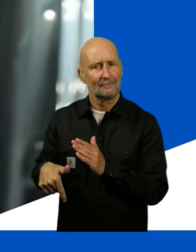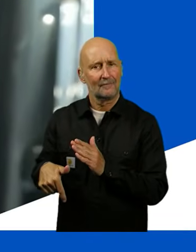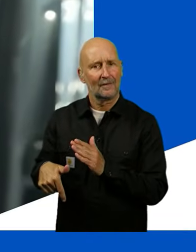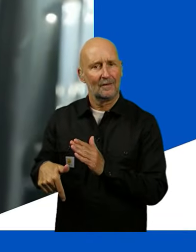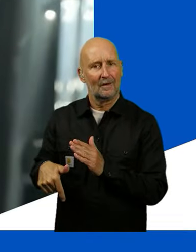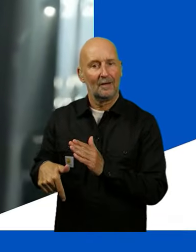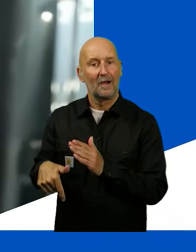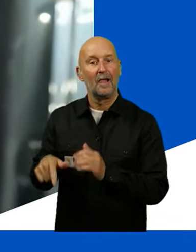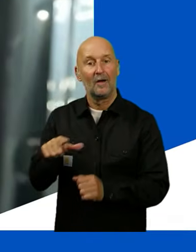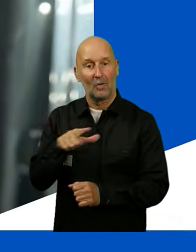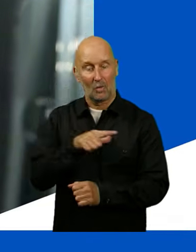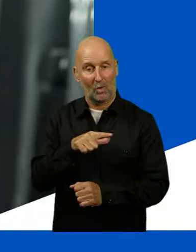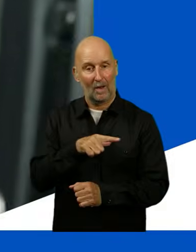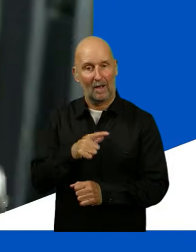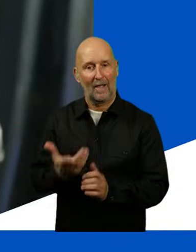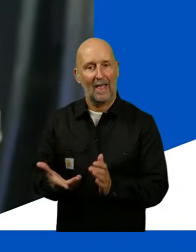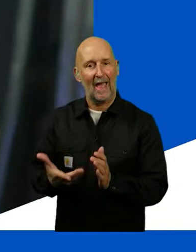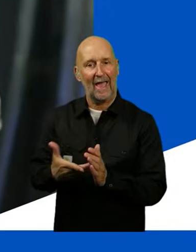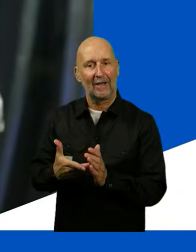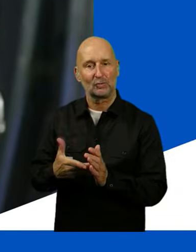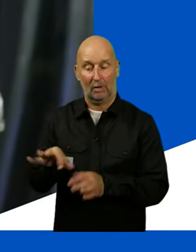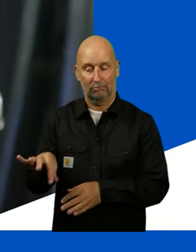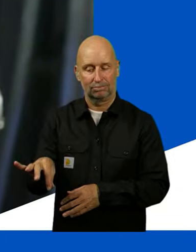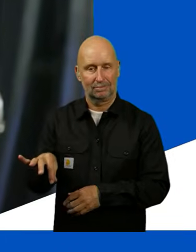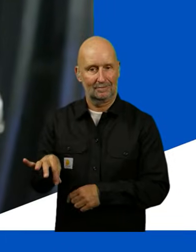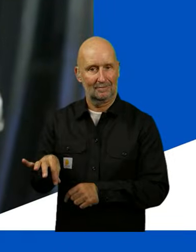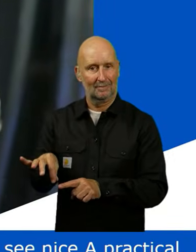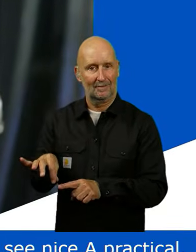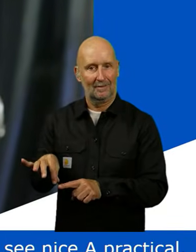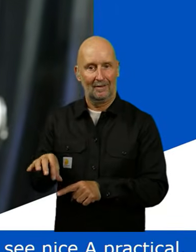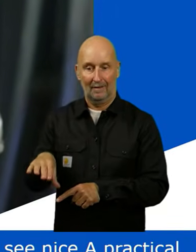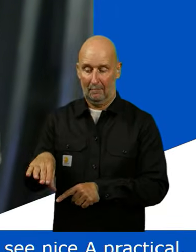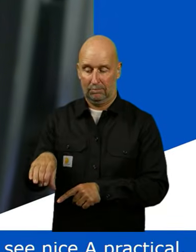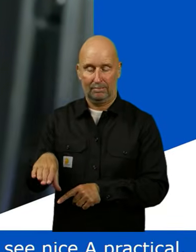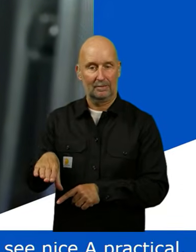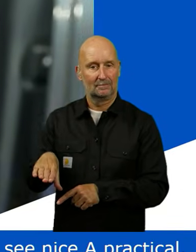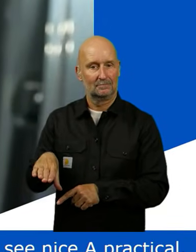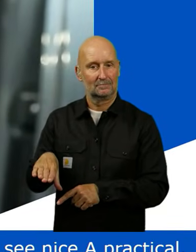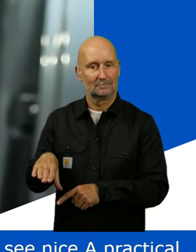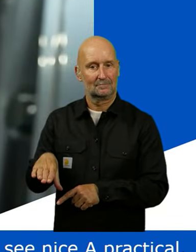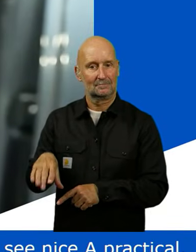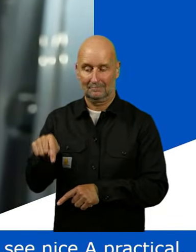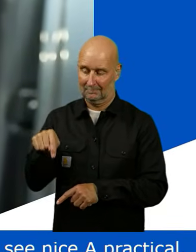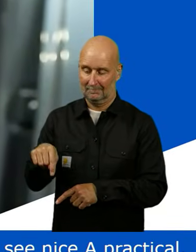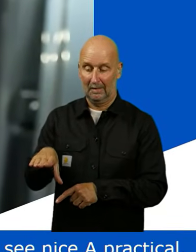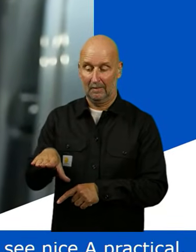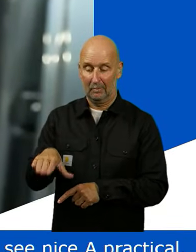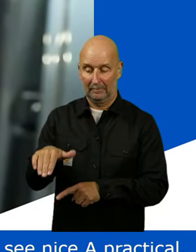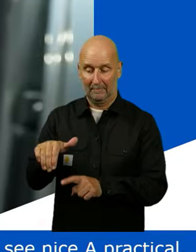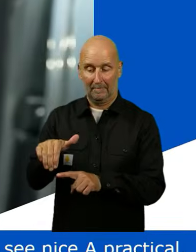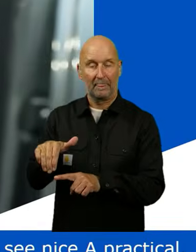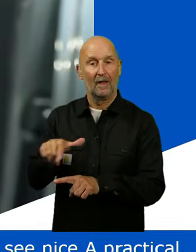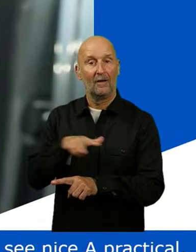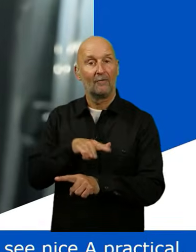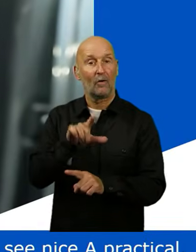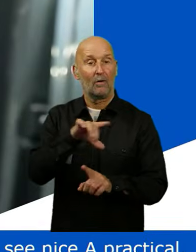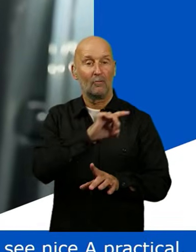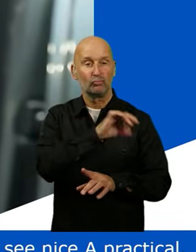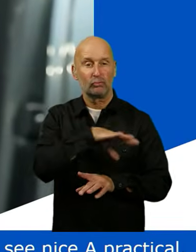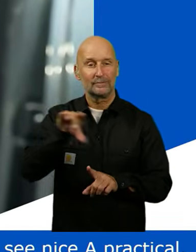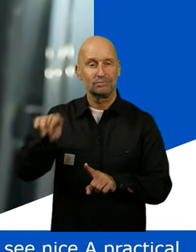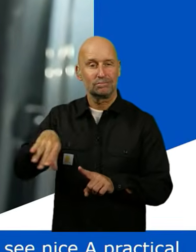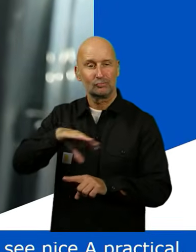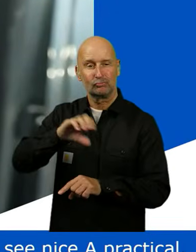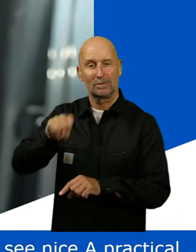practical, but it's actually an extra little cubby here with a flip down lid. And this is a little litter box, so you can